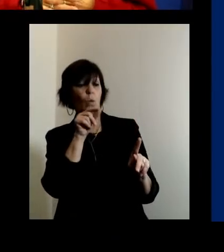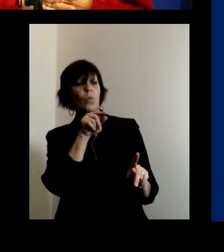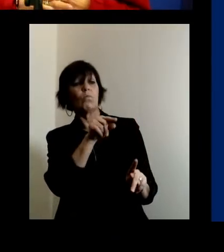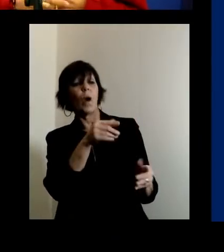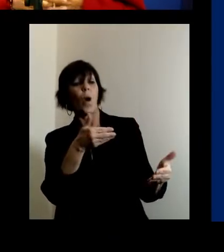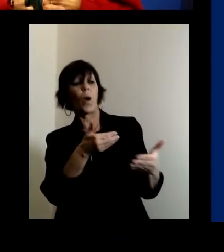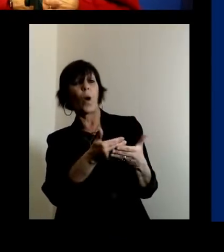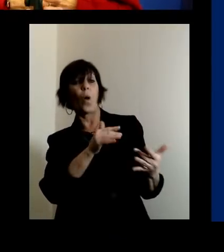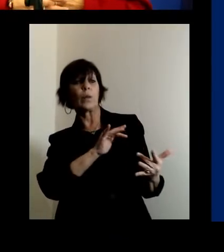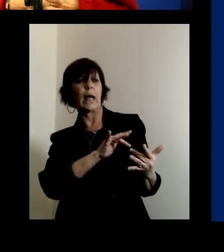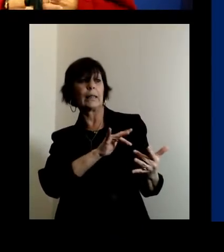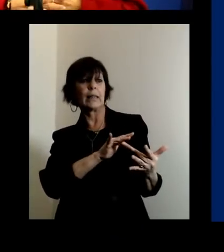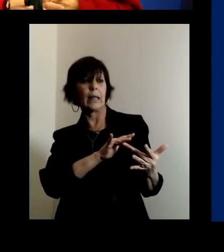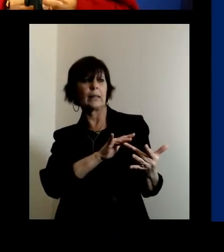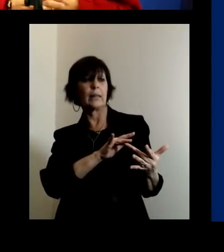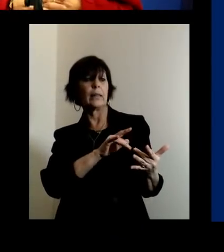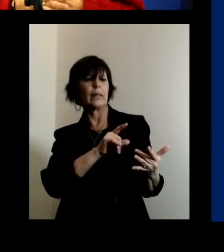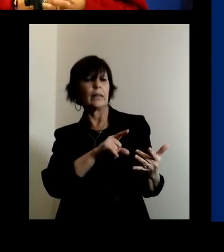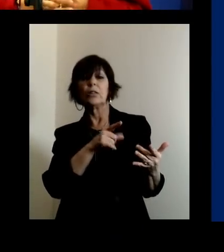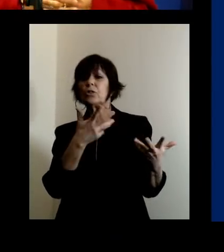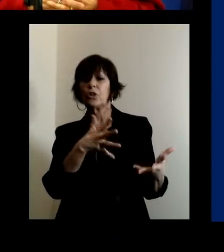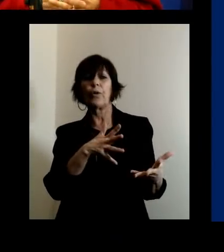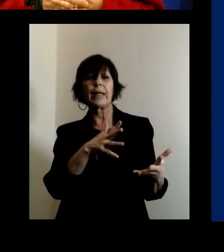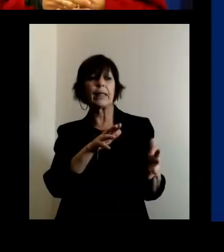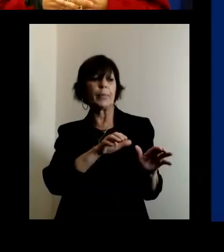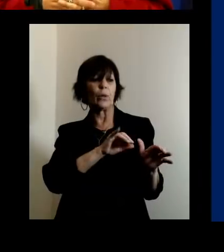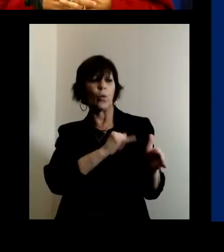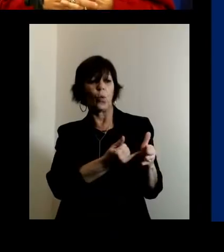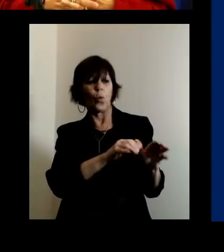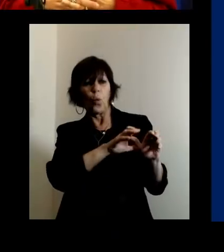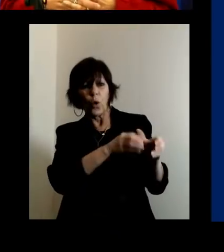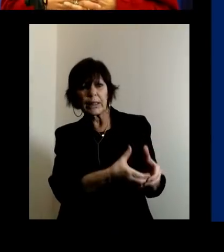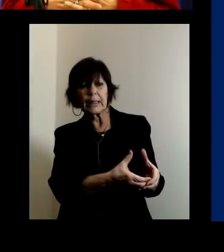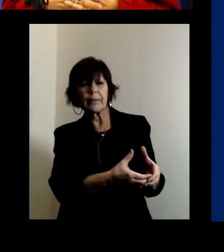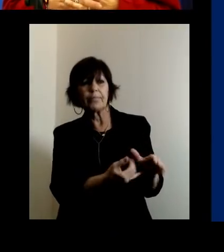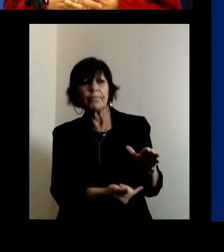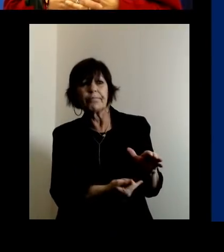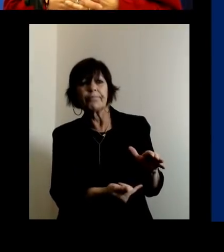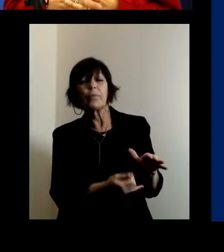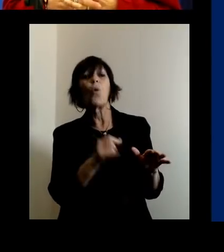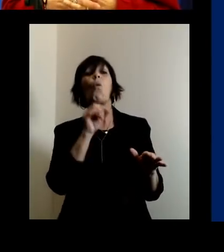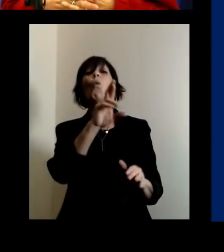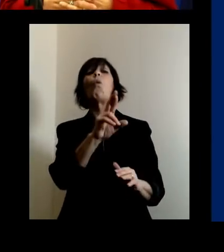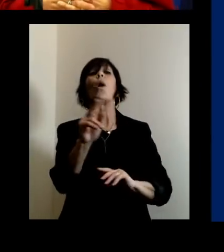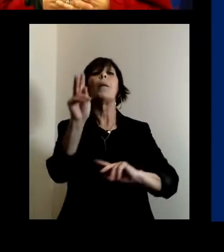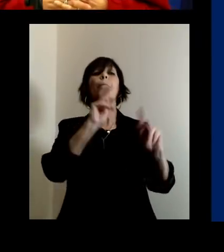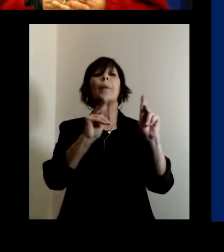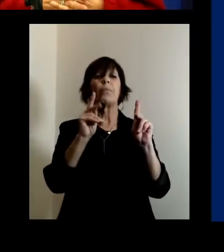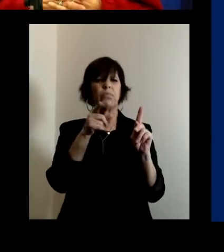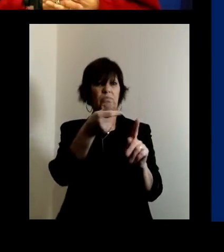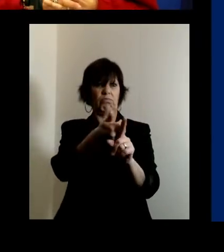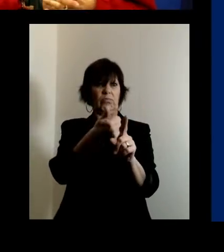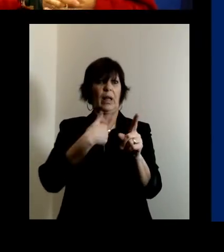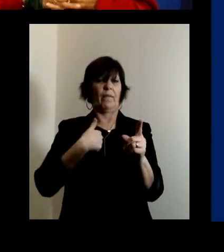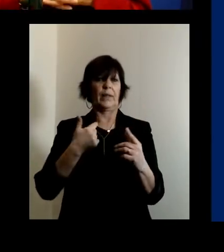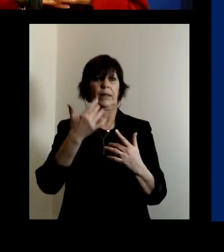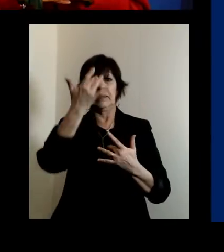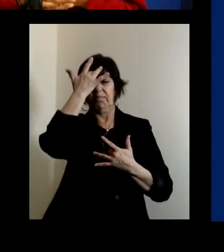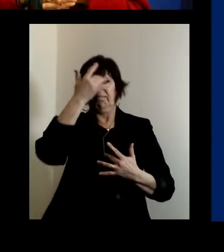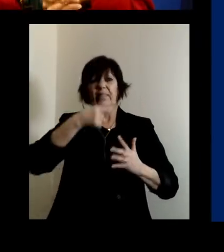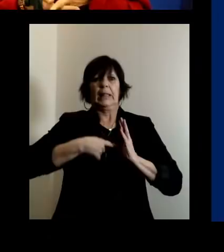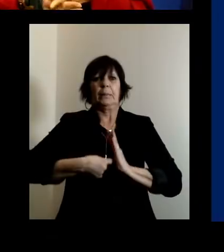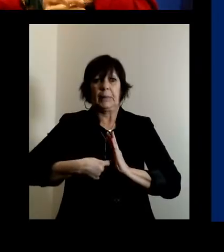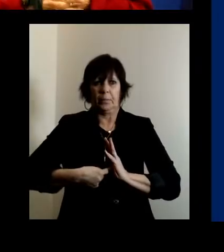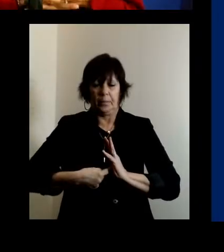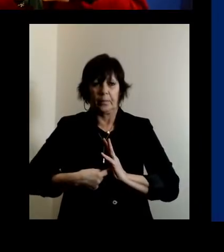close contacts, so those individuals should already be in quarantine, or people who have symptoms.